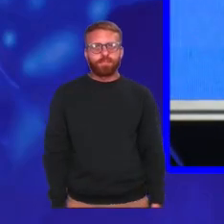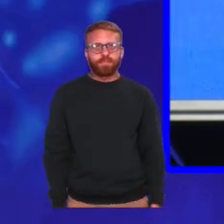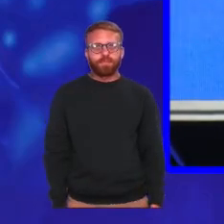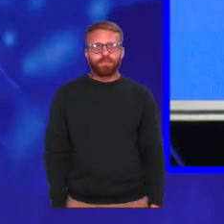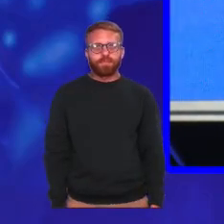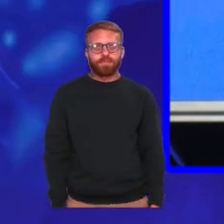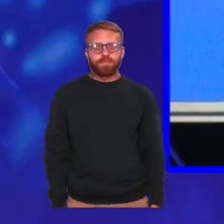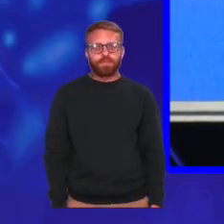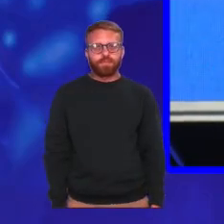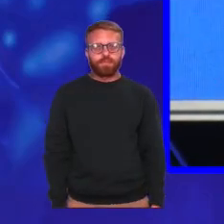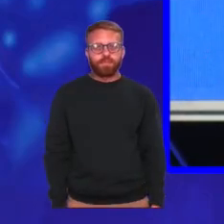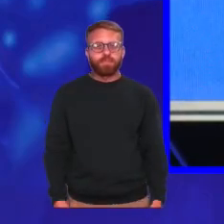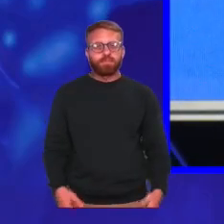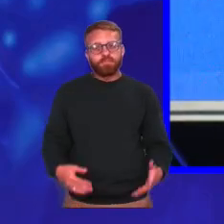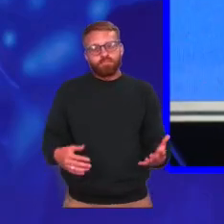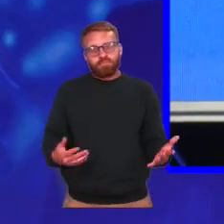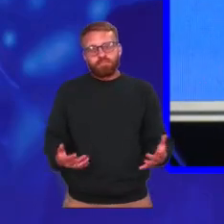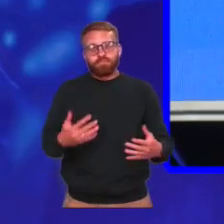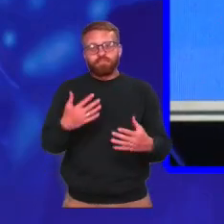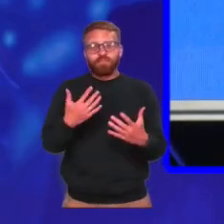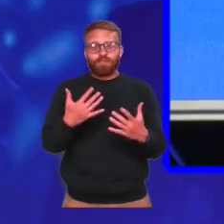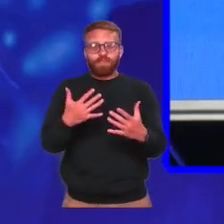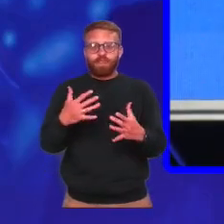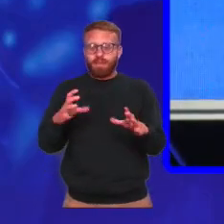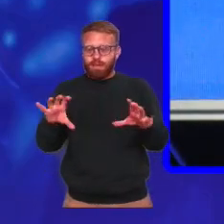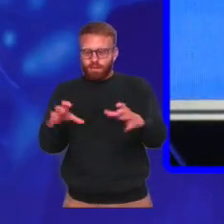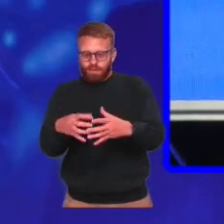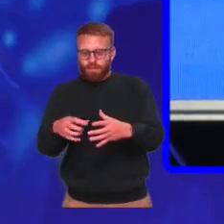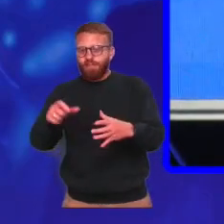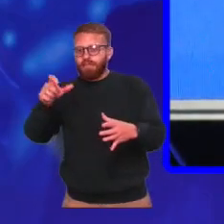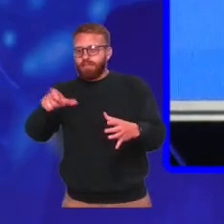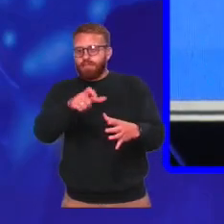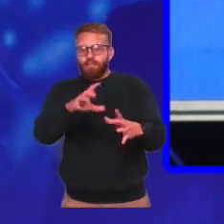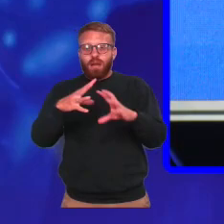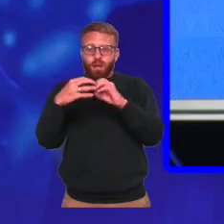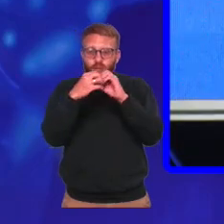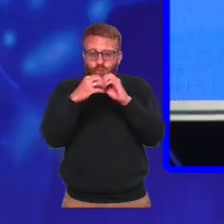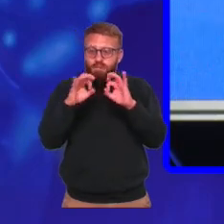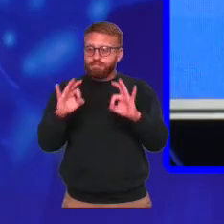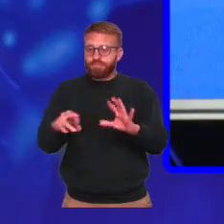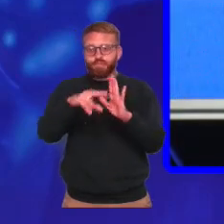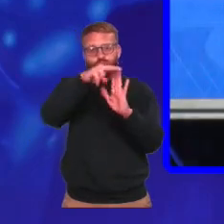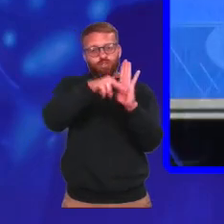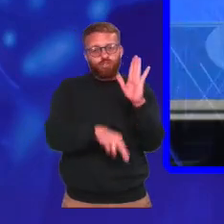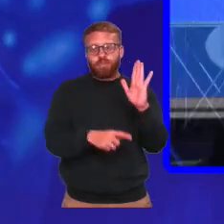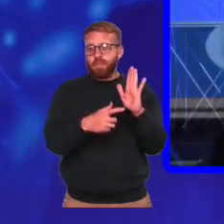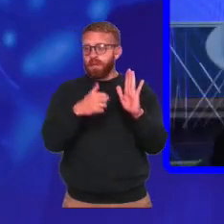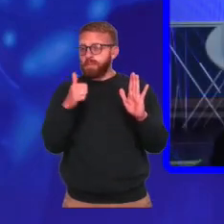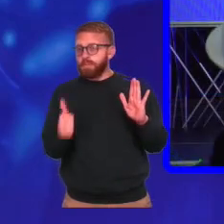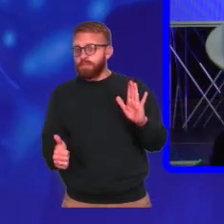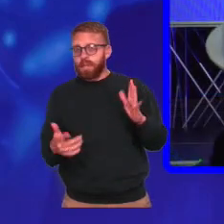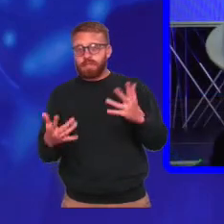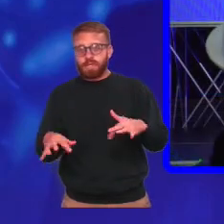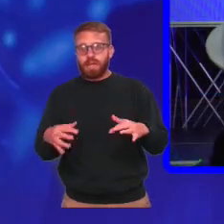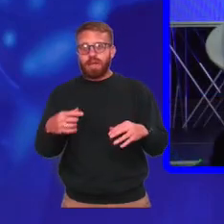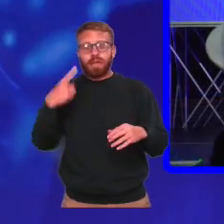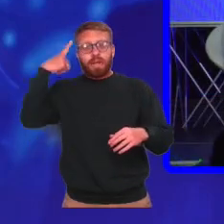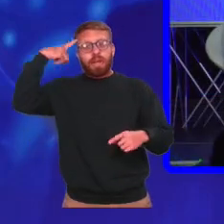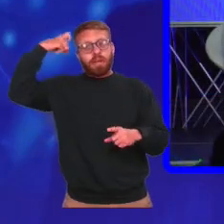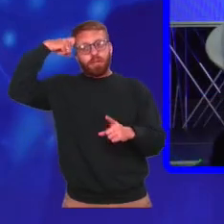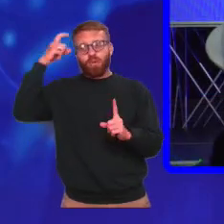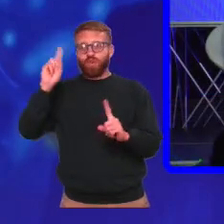everybody's trying to do the right thing. And as long as we follow the right policy, we minimize that risk. And I'd like to